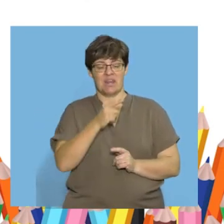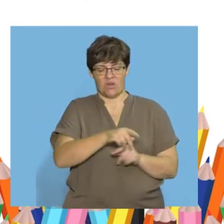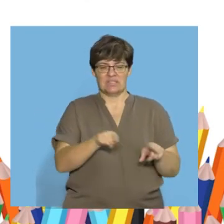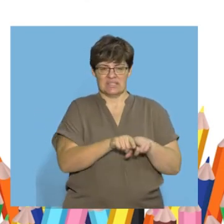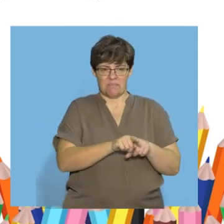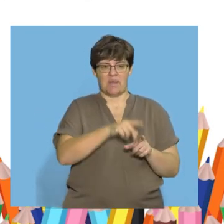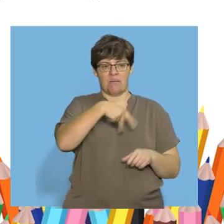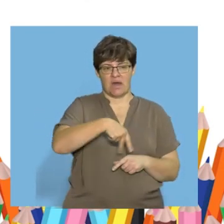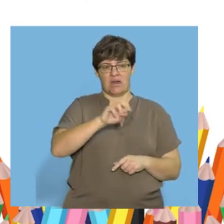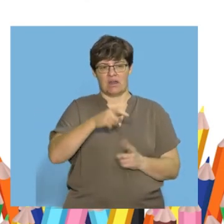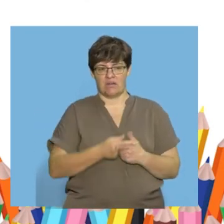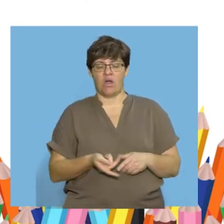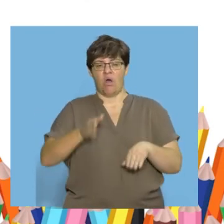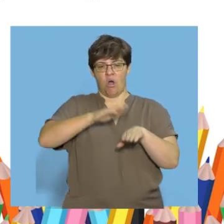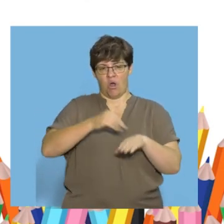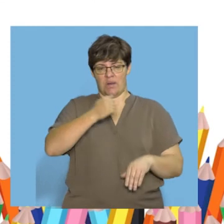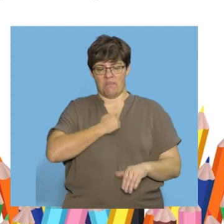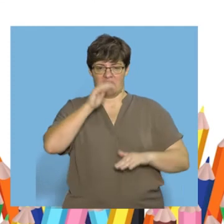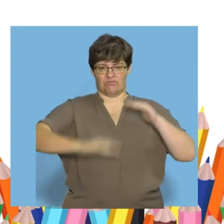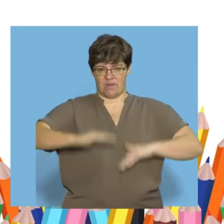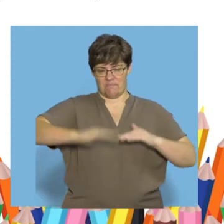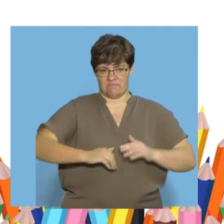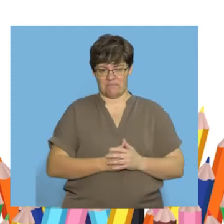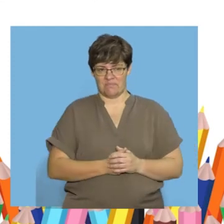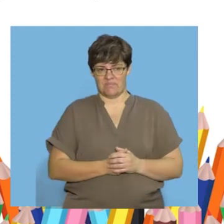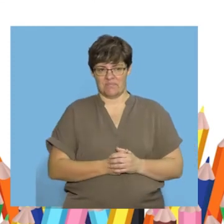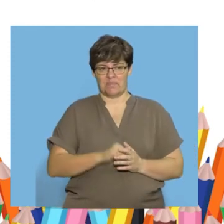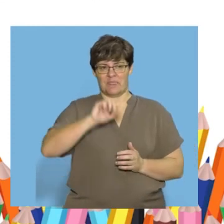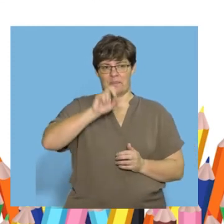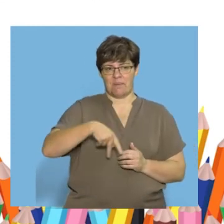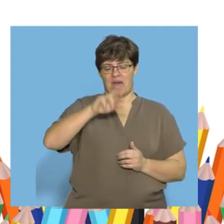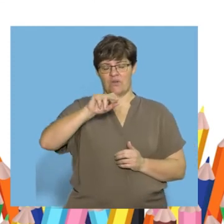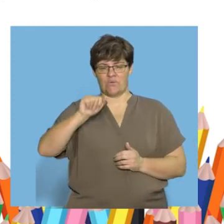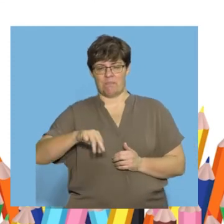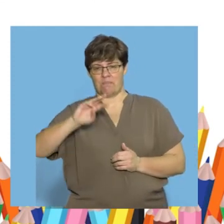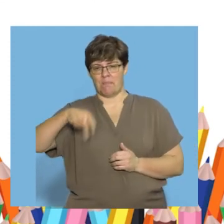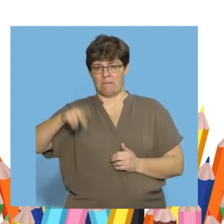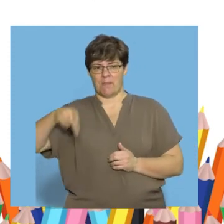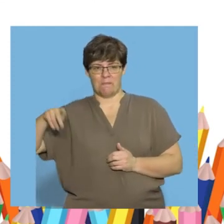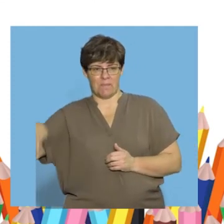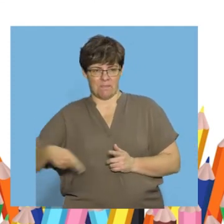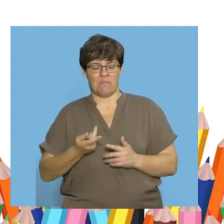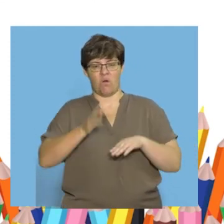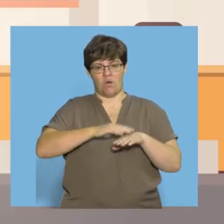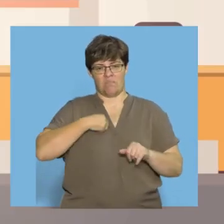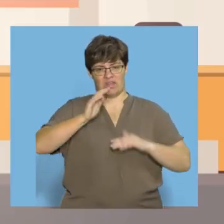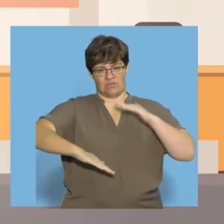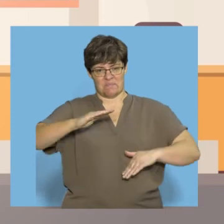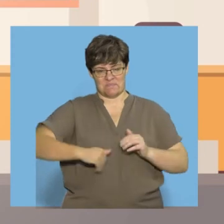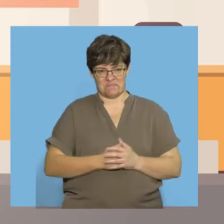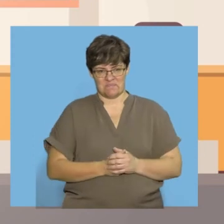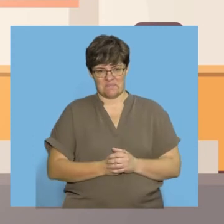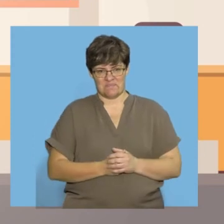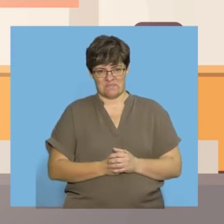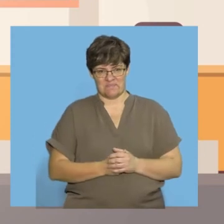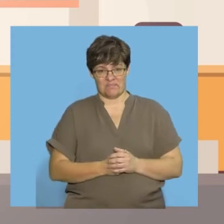On my drum. On my drum. Can